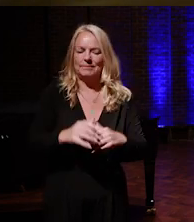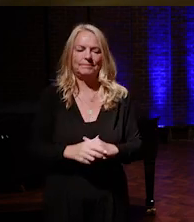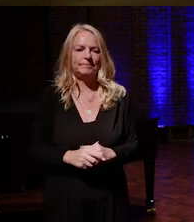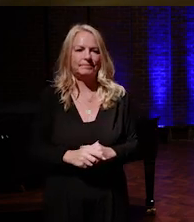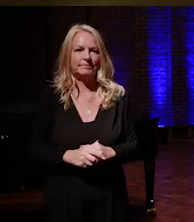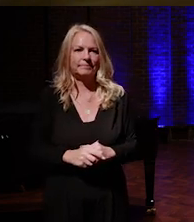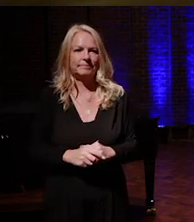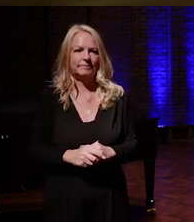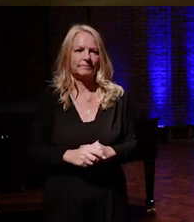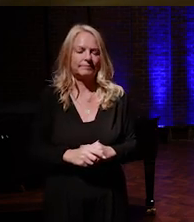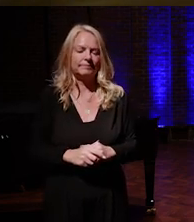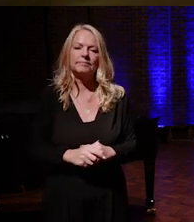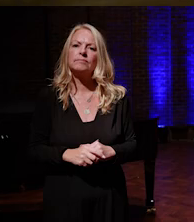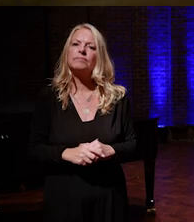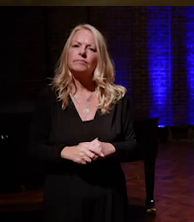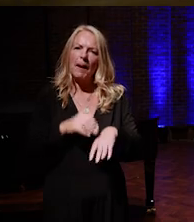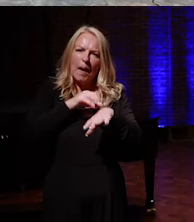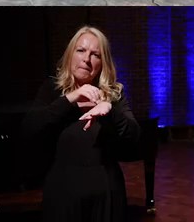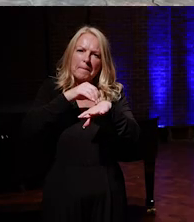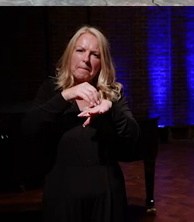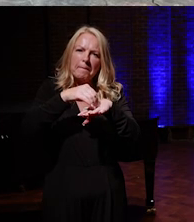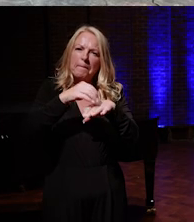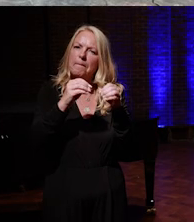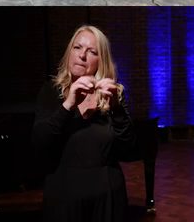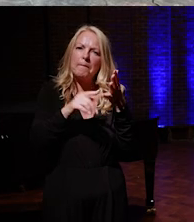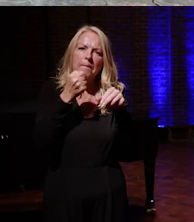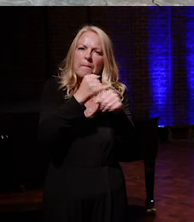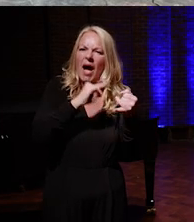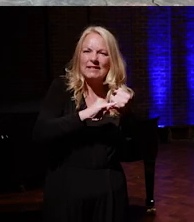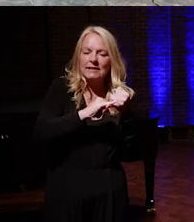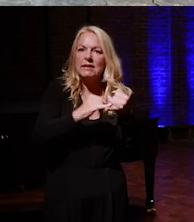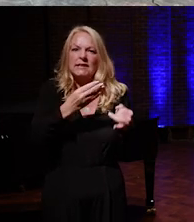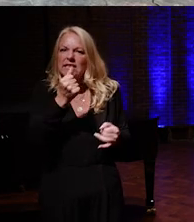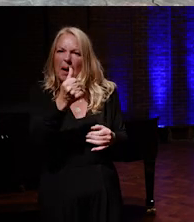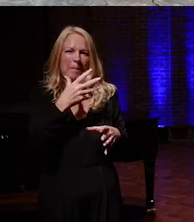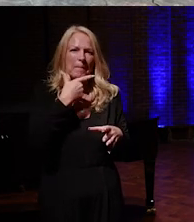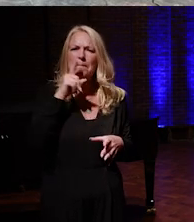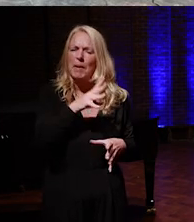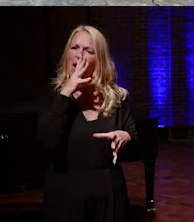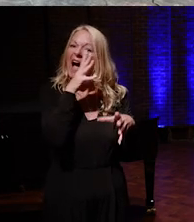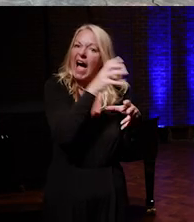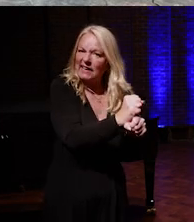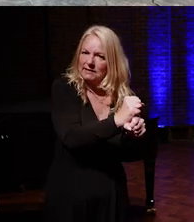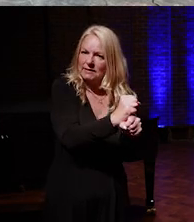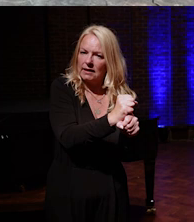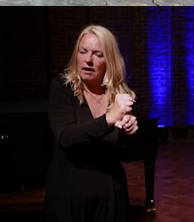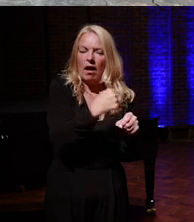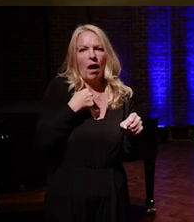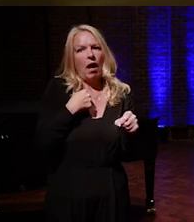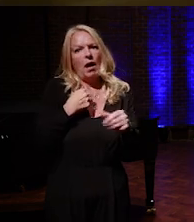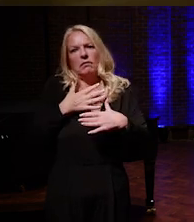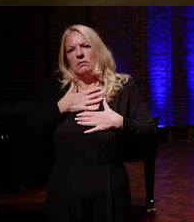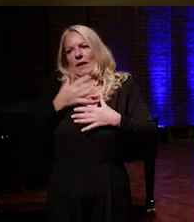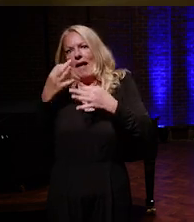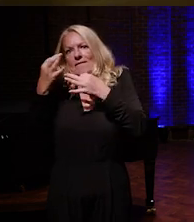invertebrates, otherwise known as bugs. Now, bugs are a polarizing topic. Some people hate